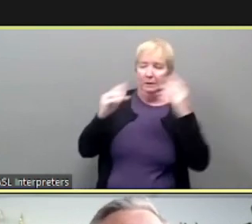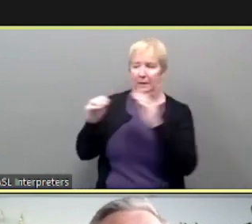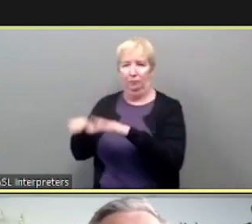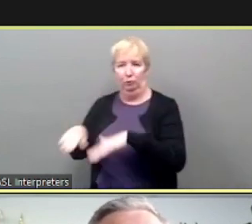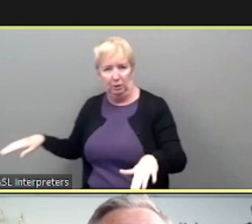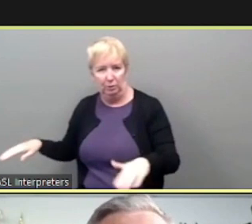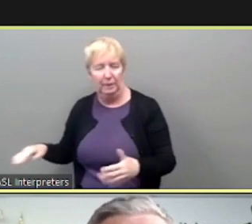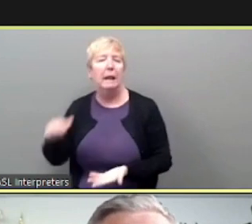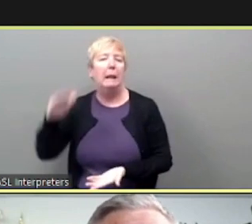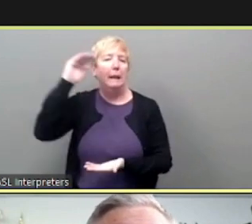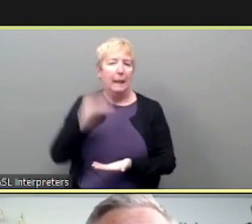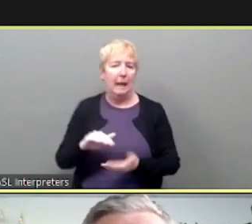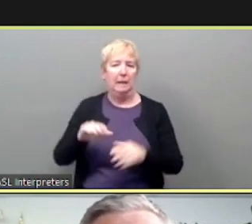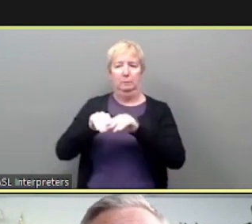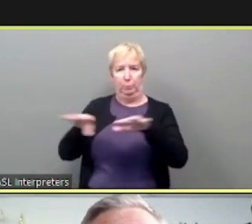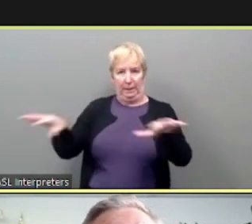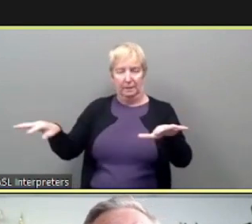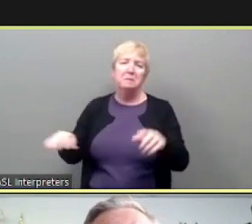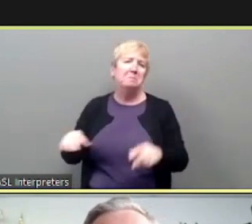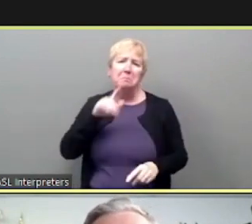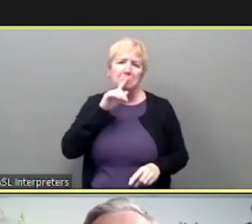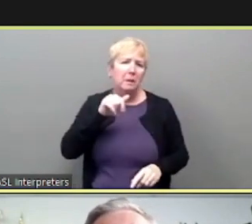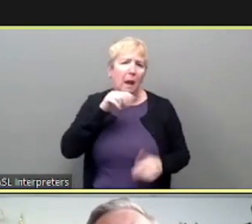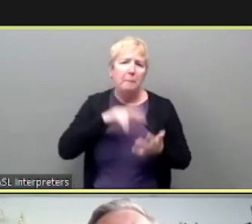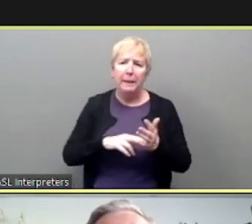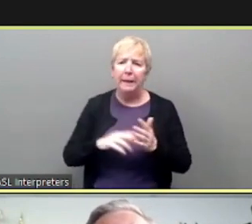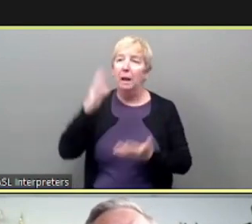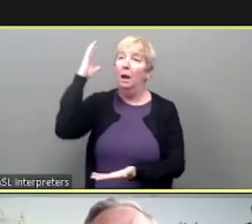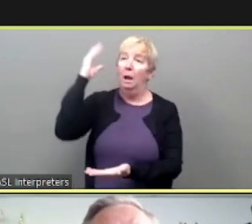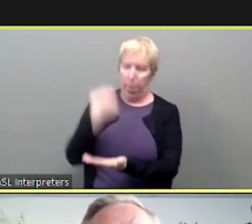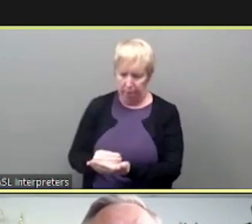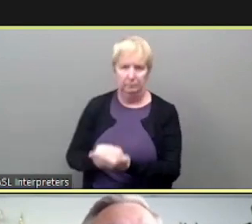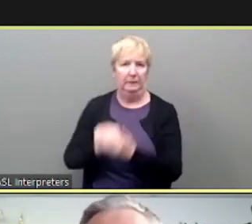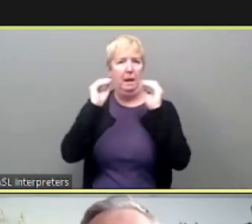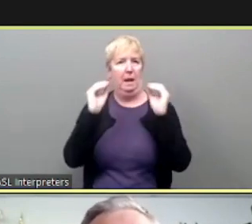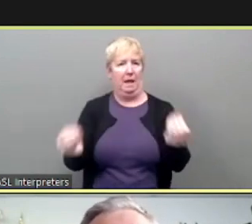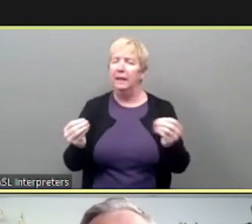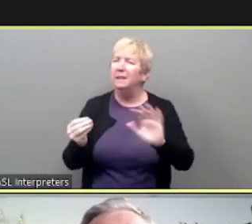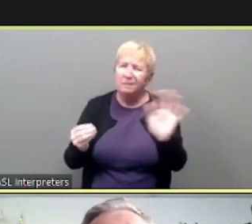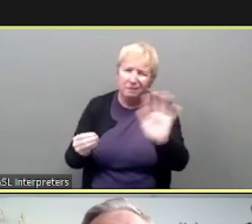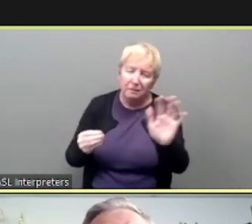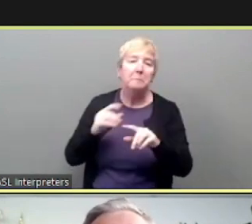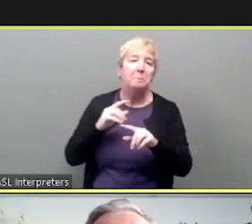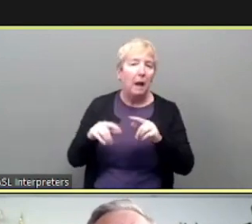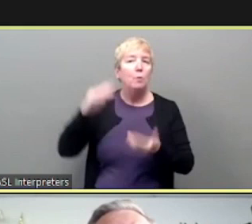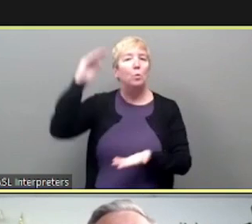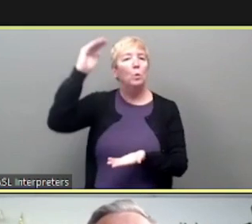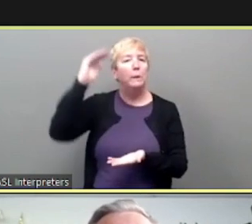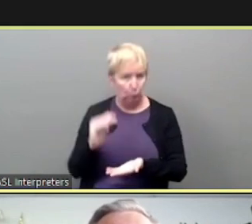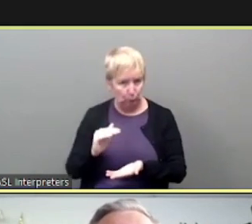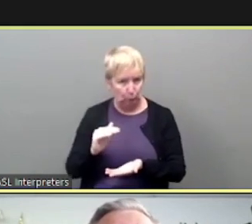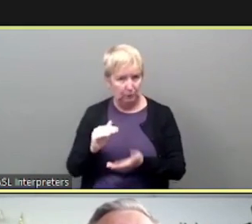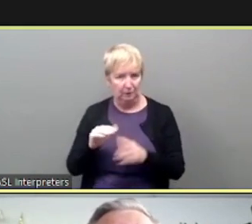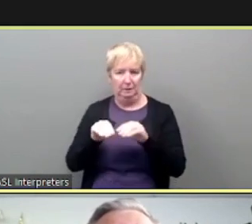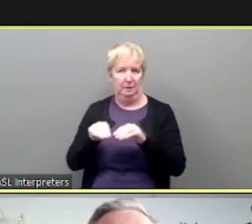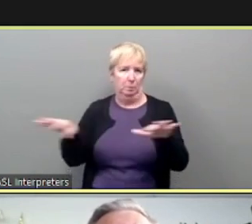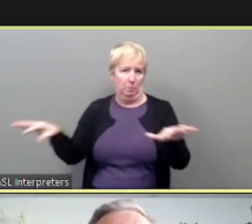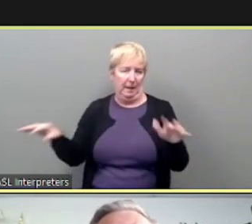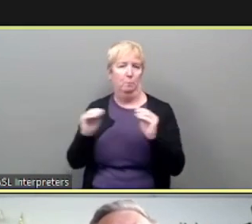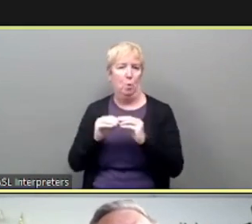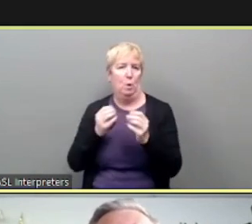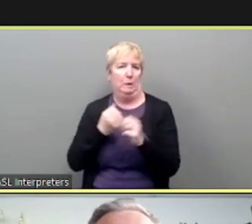doesn't eliminate the spread of coronavirus from one person to another. We've never said that it did, but it significantly